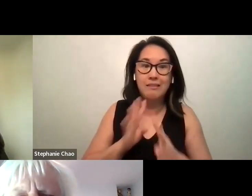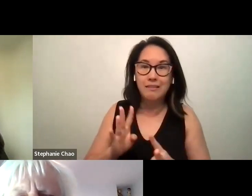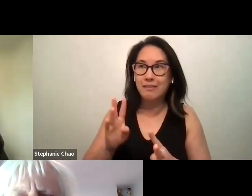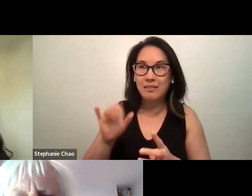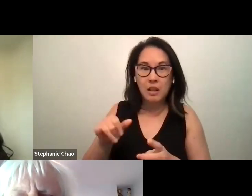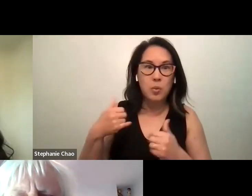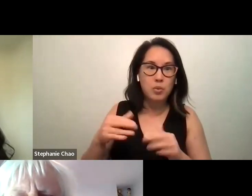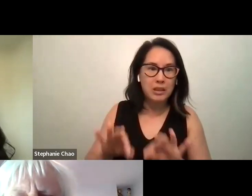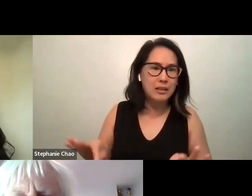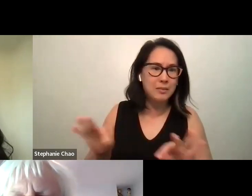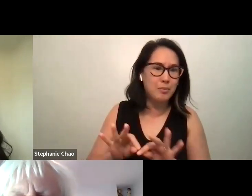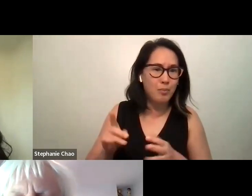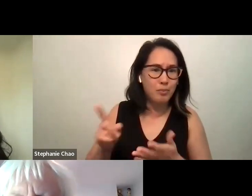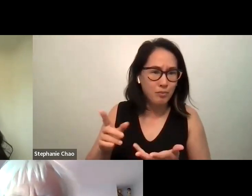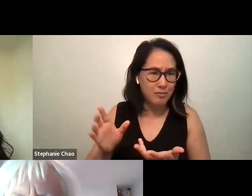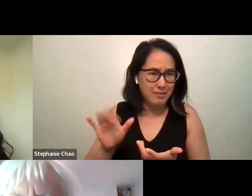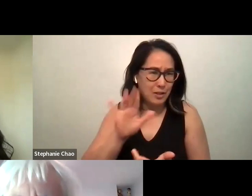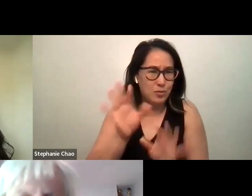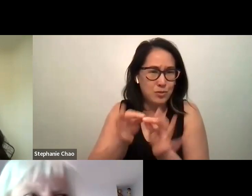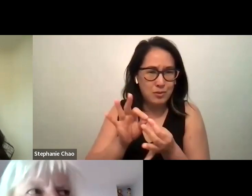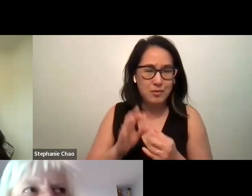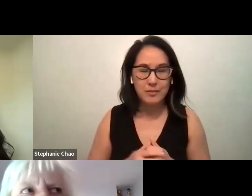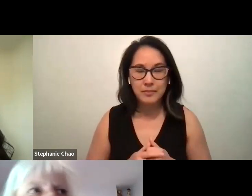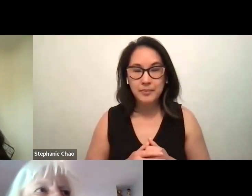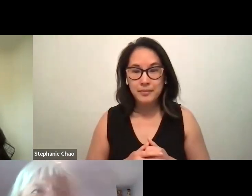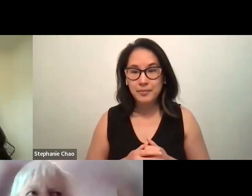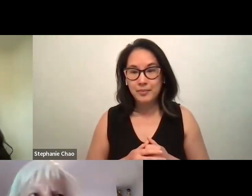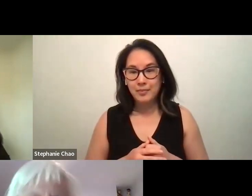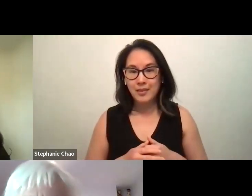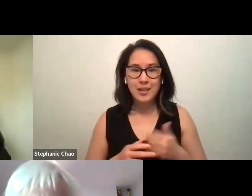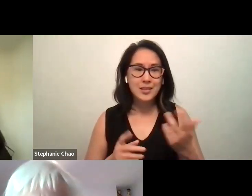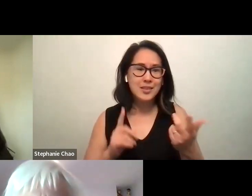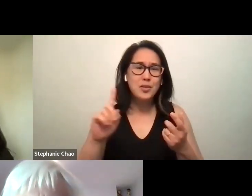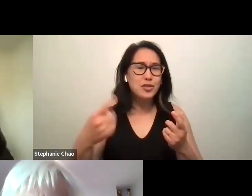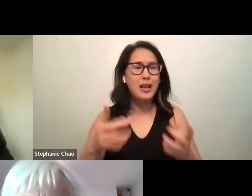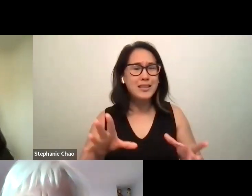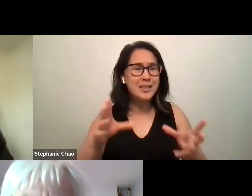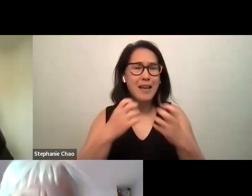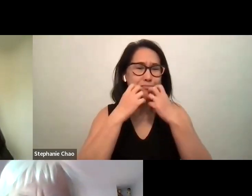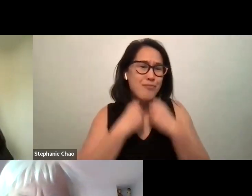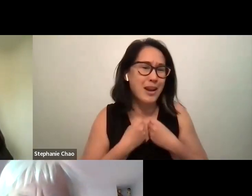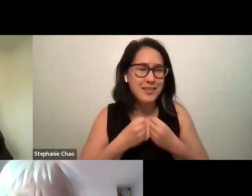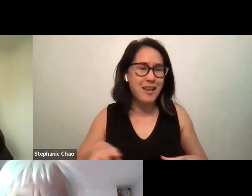so I've always said, embrace the subjectivity.